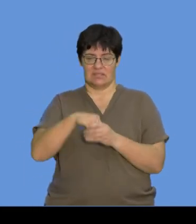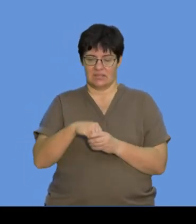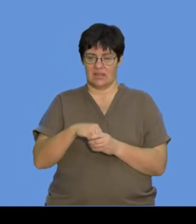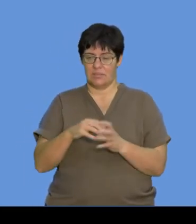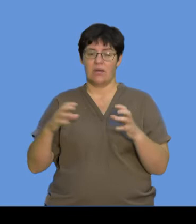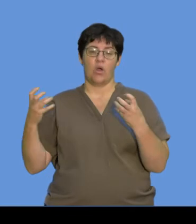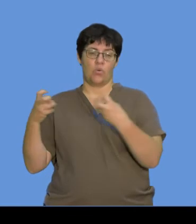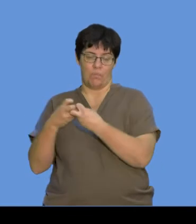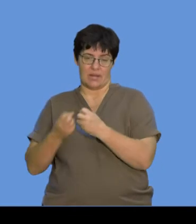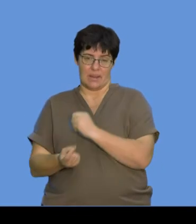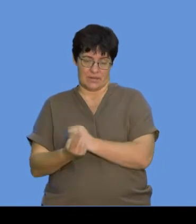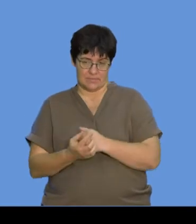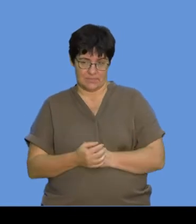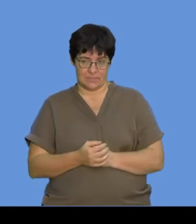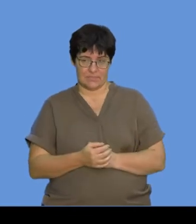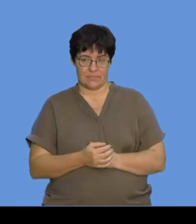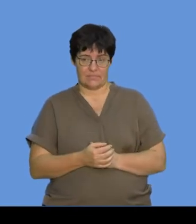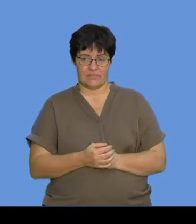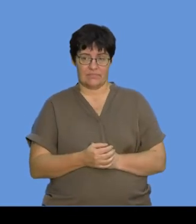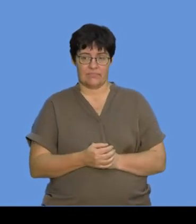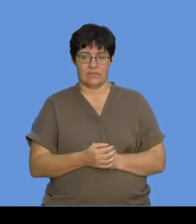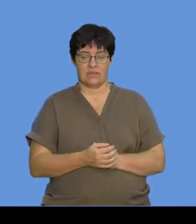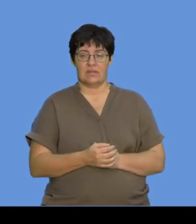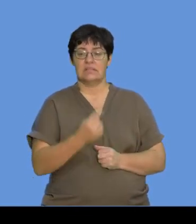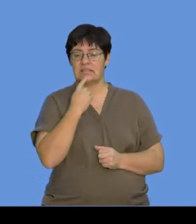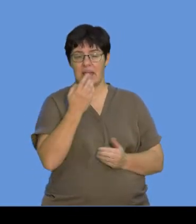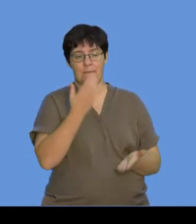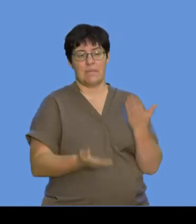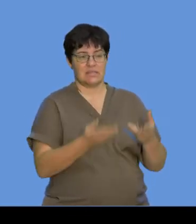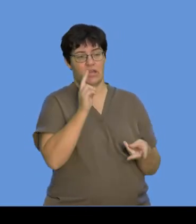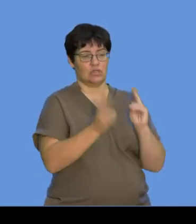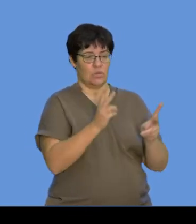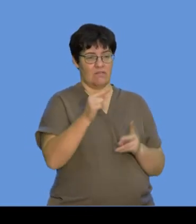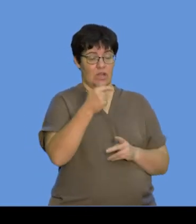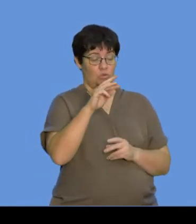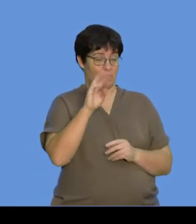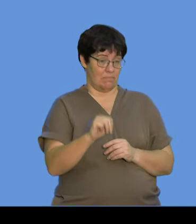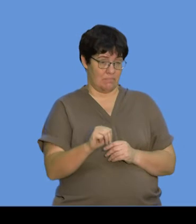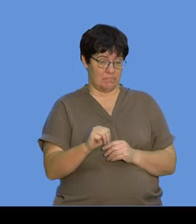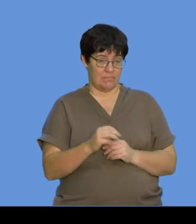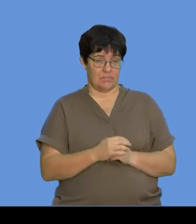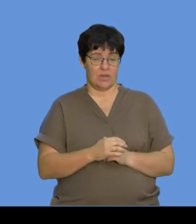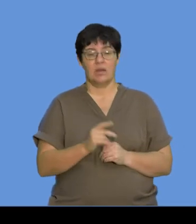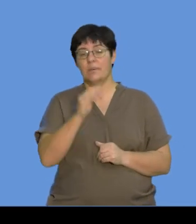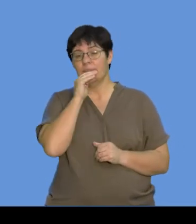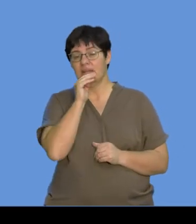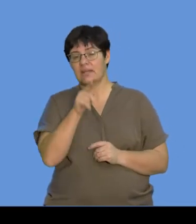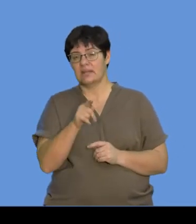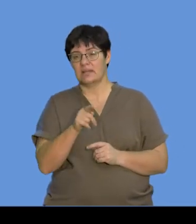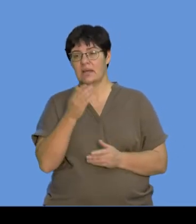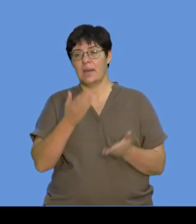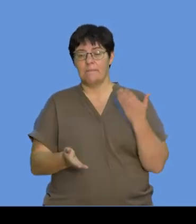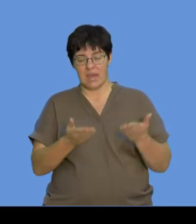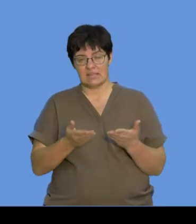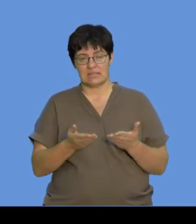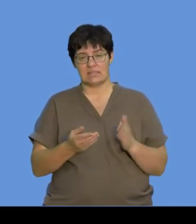of the substances that make up a compound, if that is the case. Okay, so if we talk of a mass of 12 grams, so 12